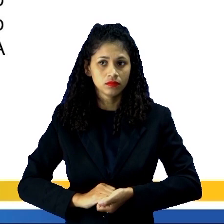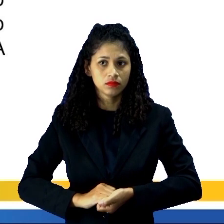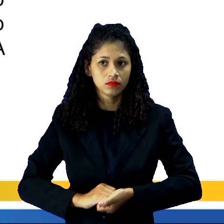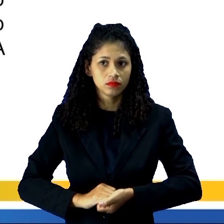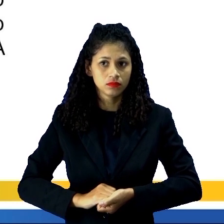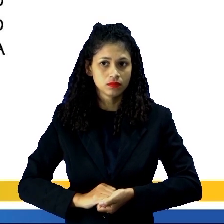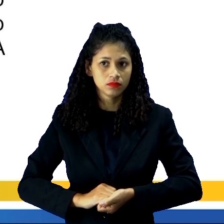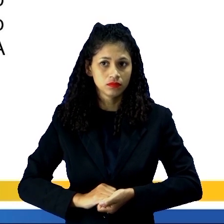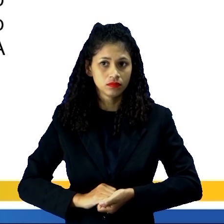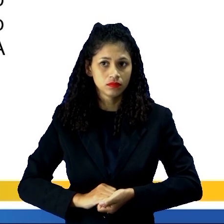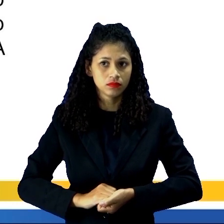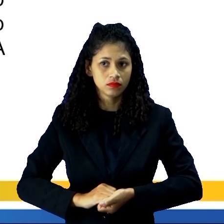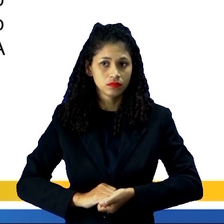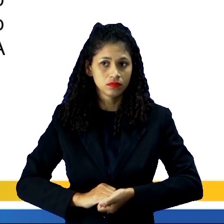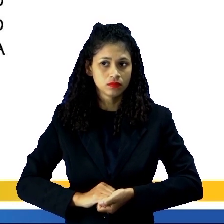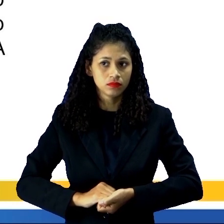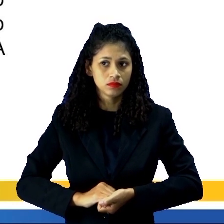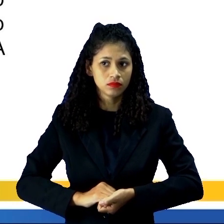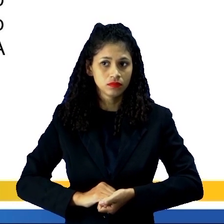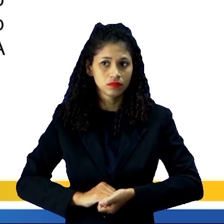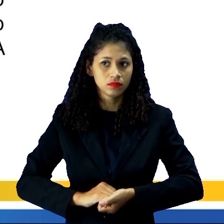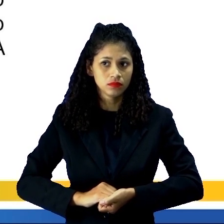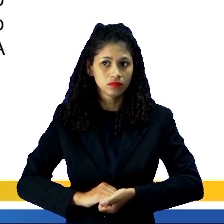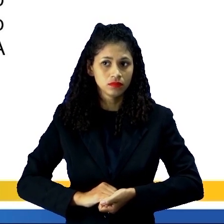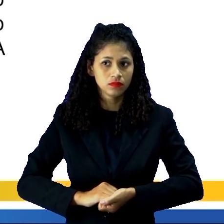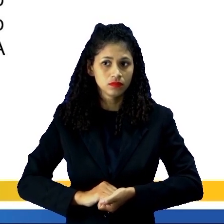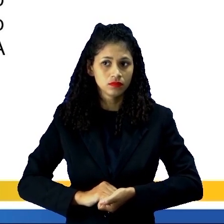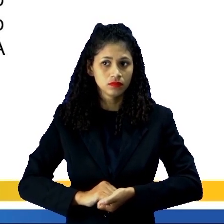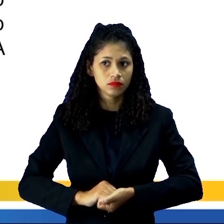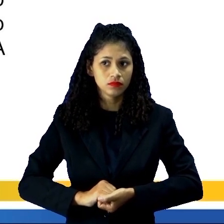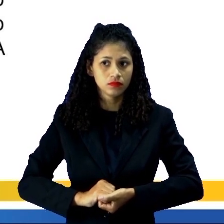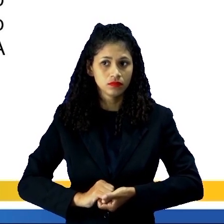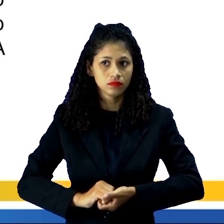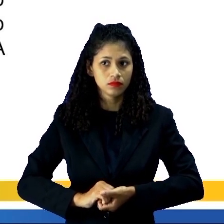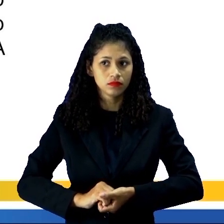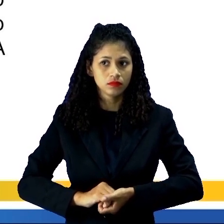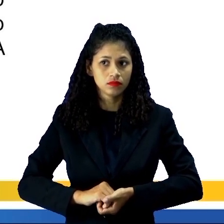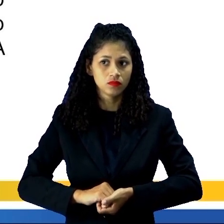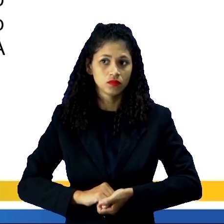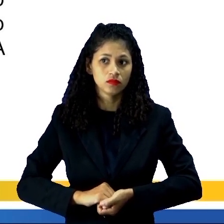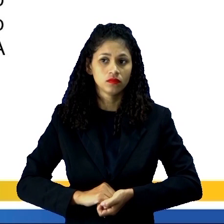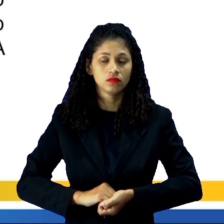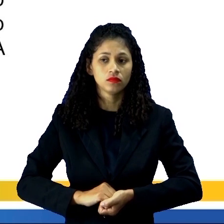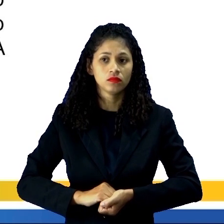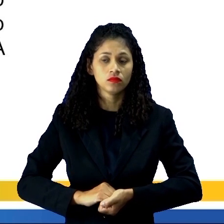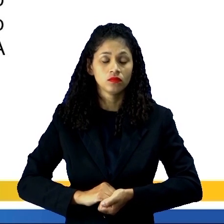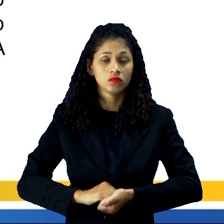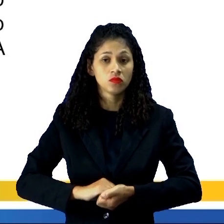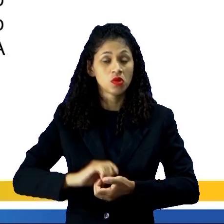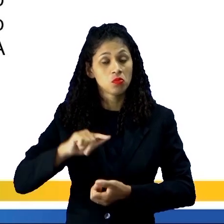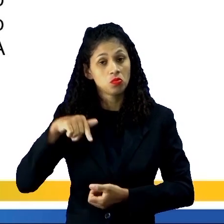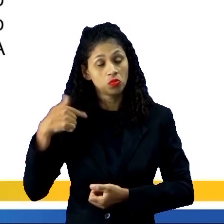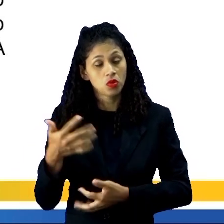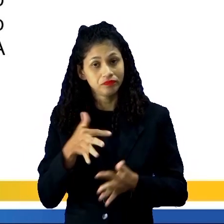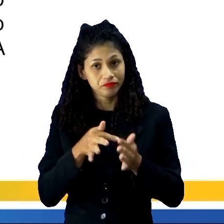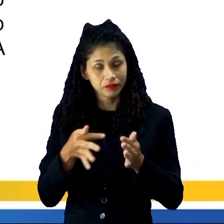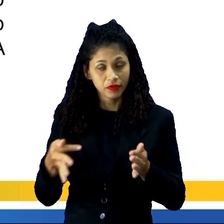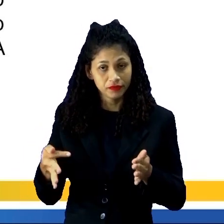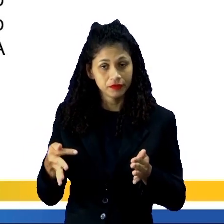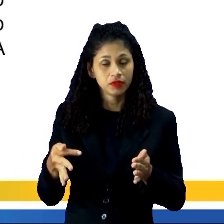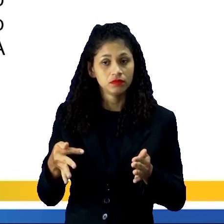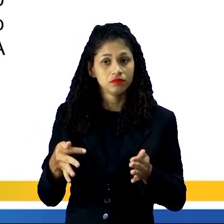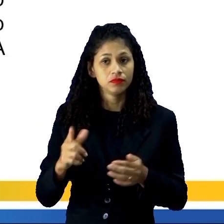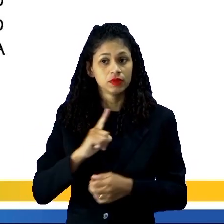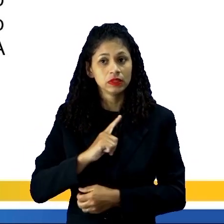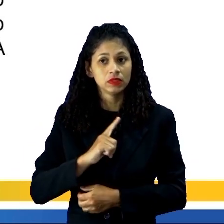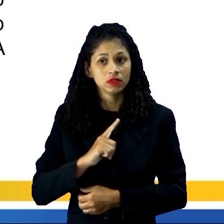In this sentence, the relative pronoun is an object in the dependent clause. Na próxima frase, a seguir,